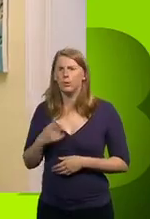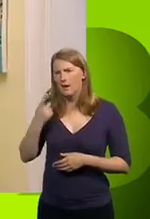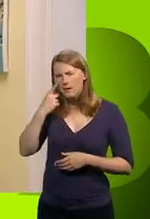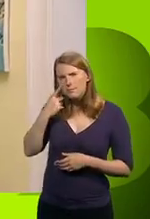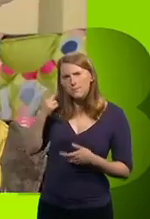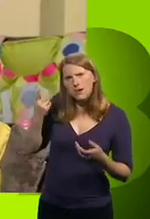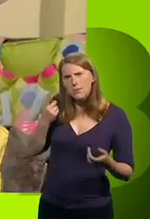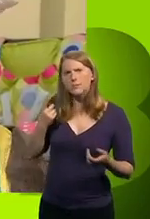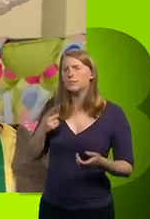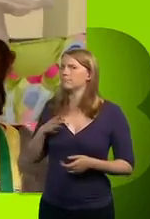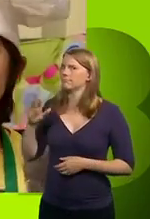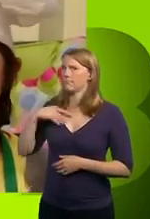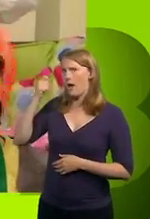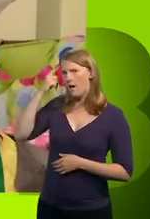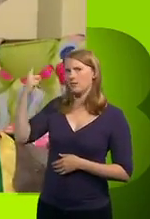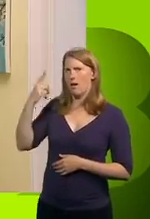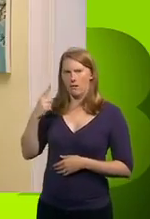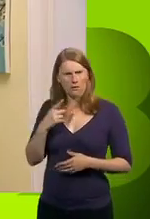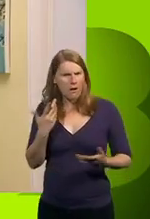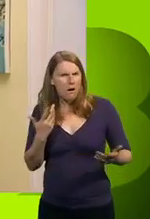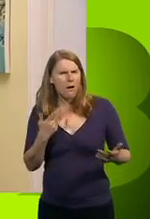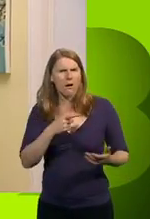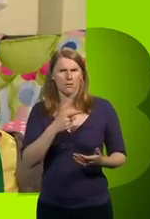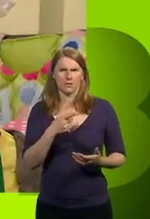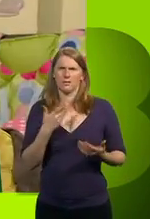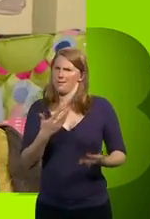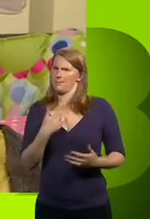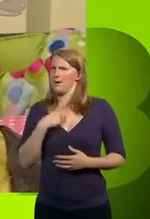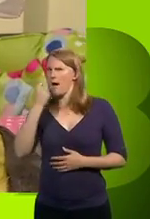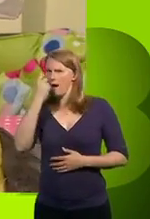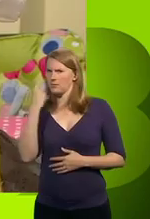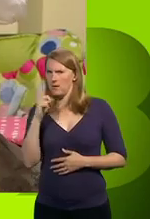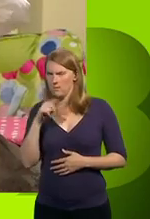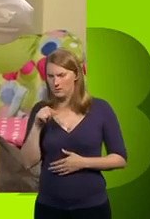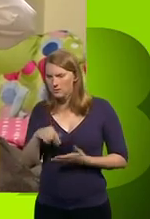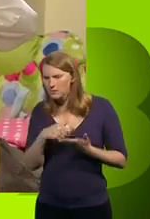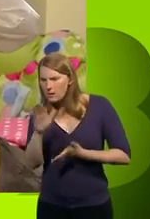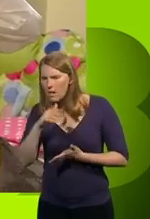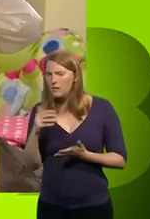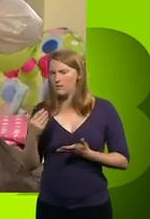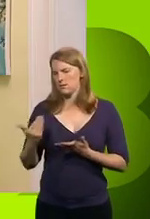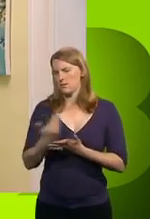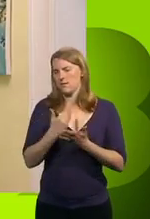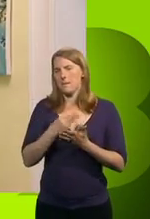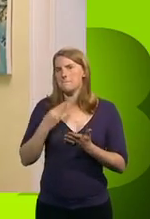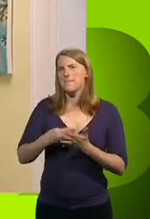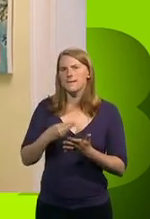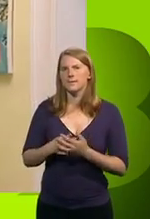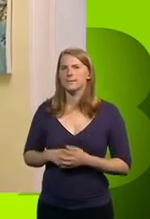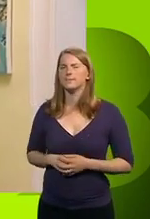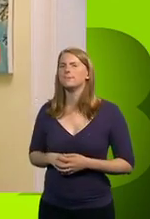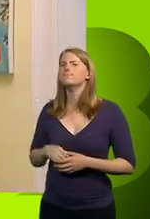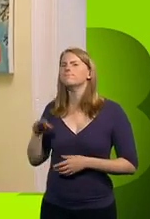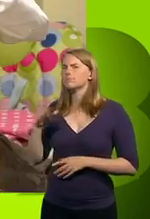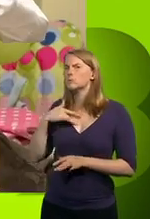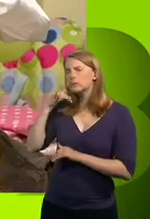was my idea. We can't all be geniuses, Ben. Now, my idea is that we sell these and make a fortune. We probably should test one to